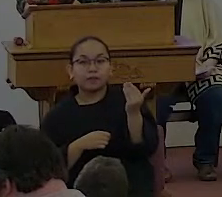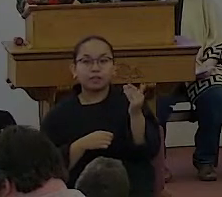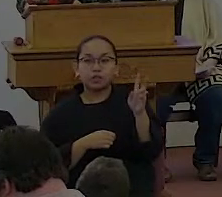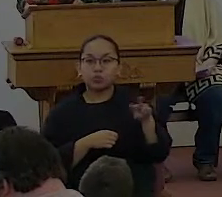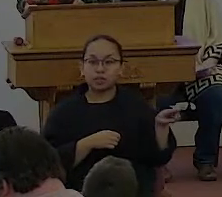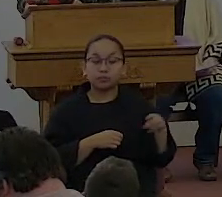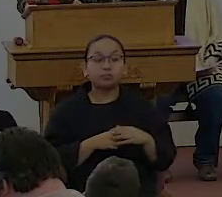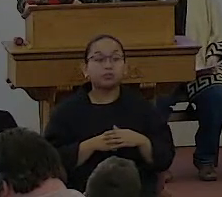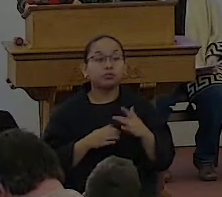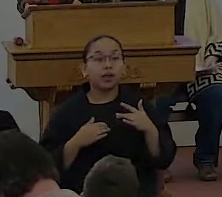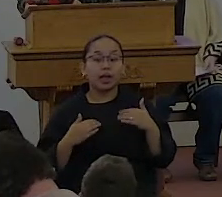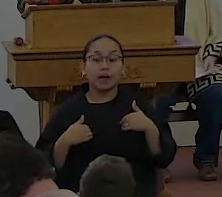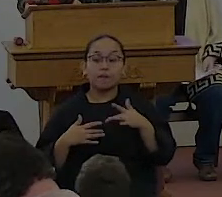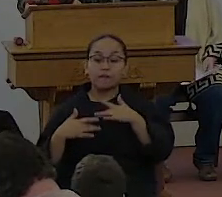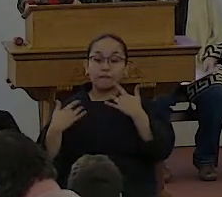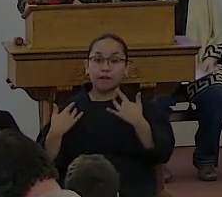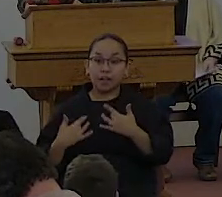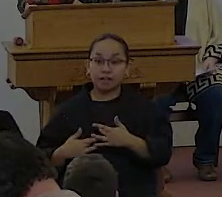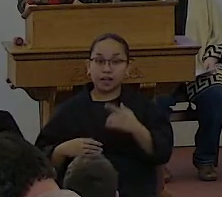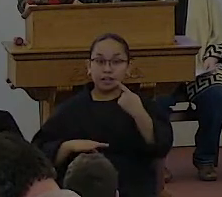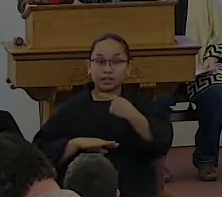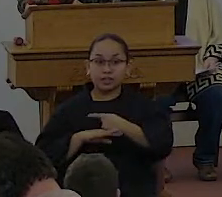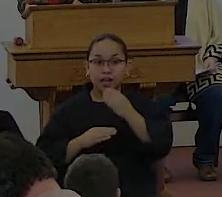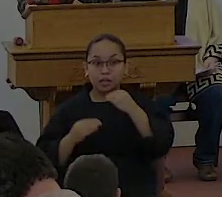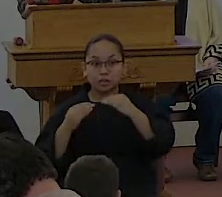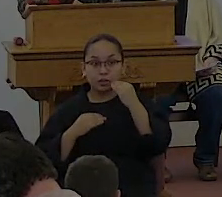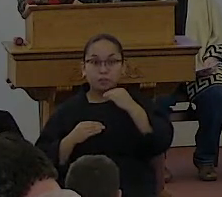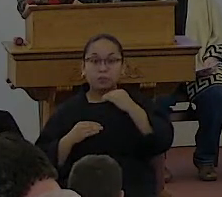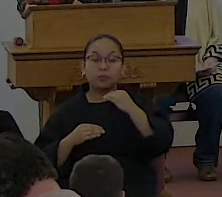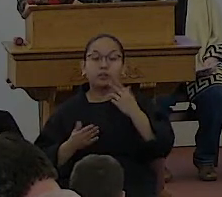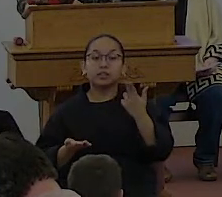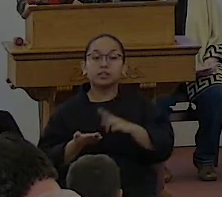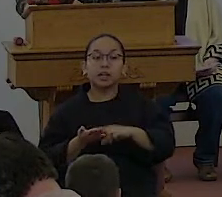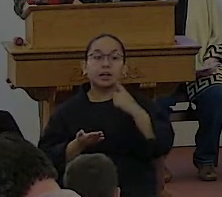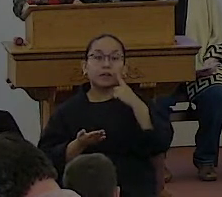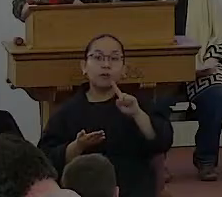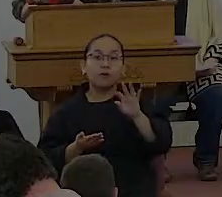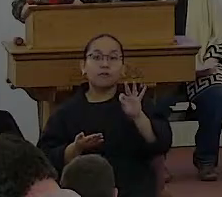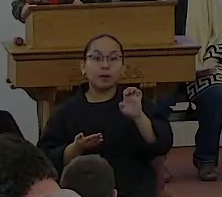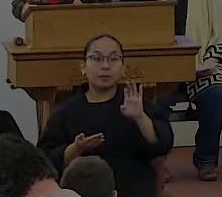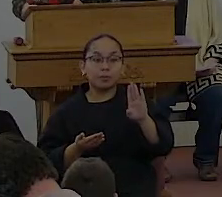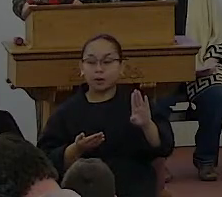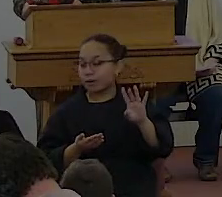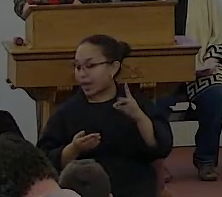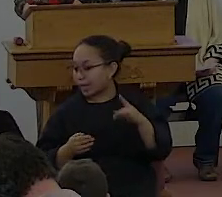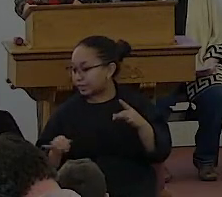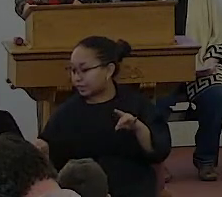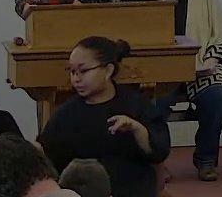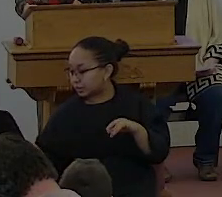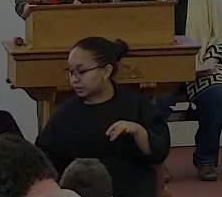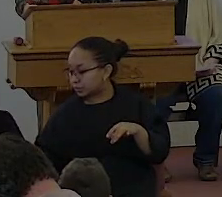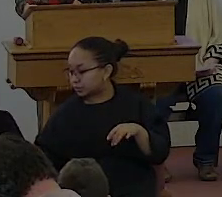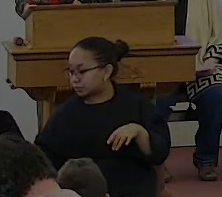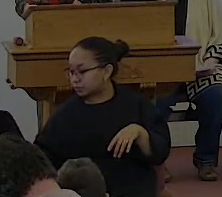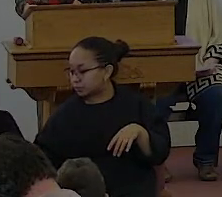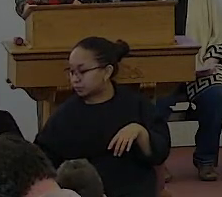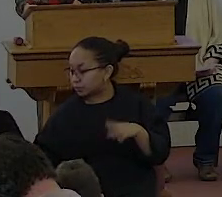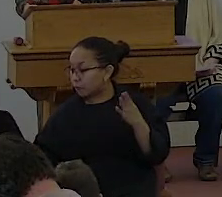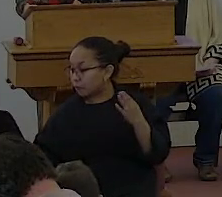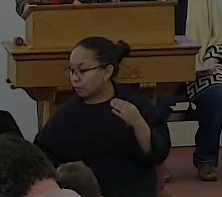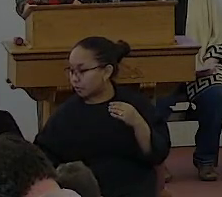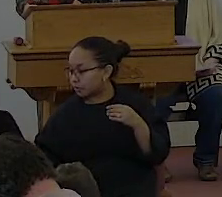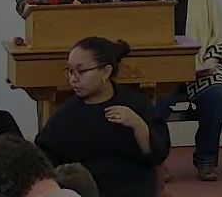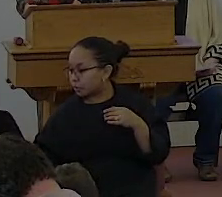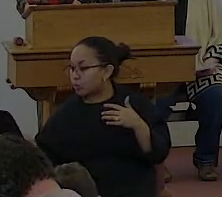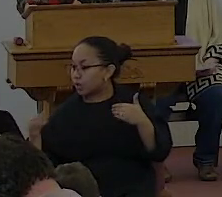There's a Valentine's Day Circle Supper sign up for February 14th. There's a bake sale for the late summer, early fall overnight